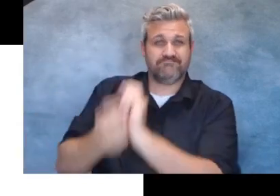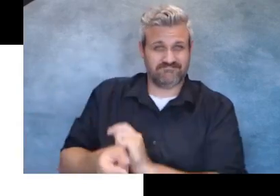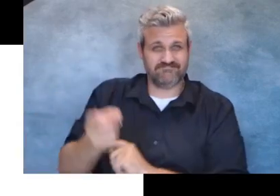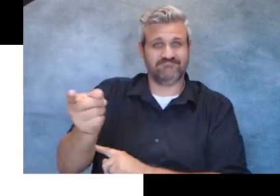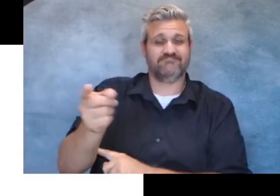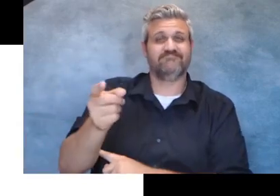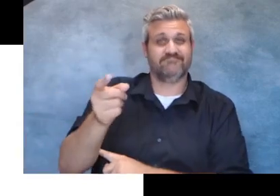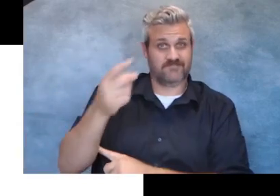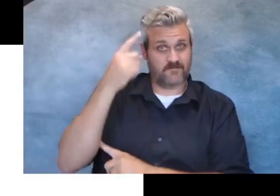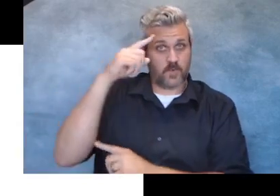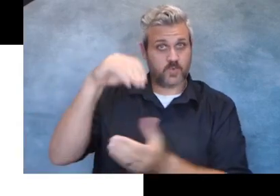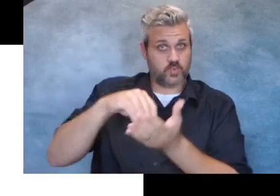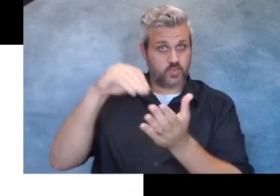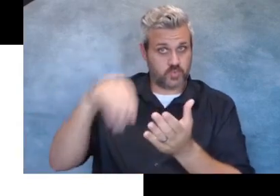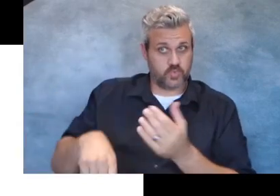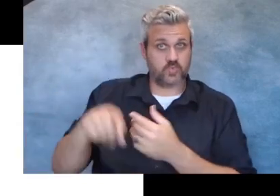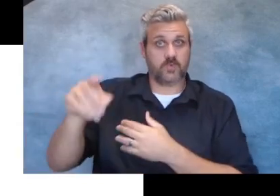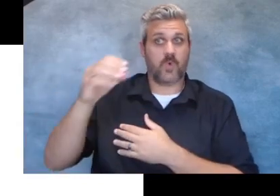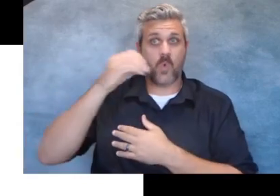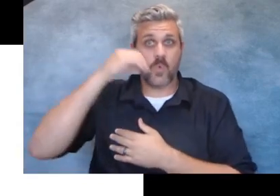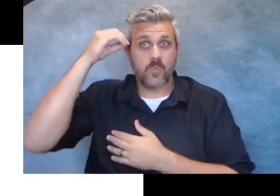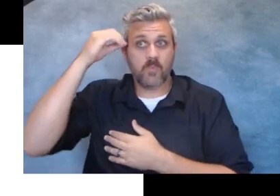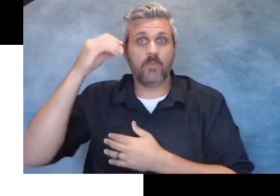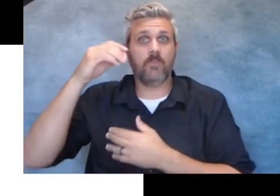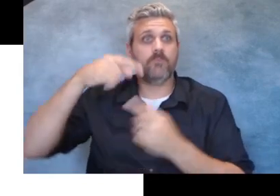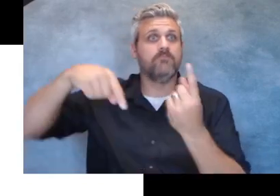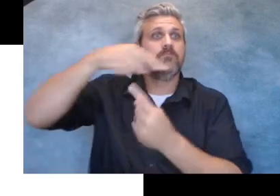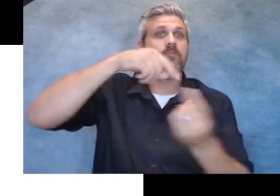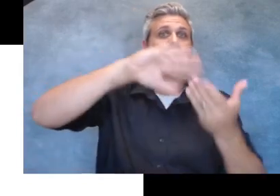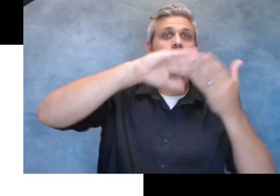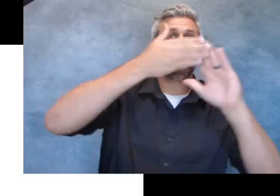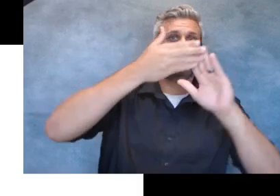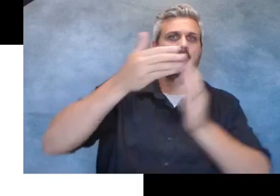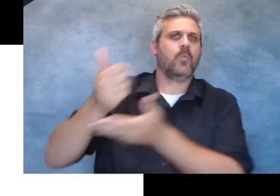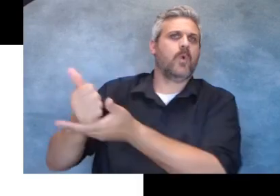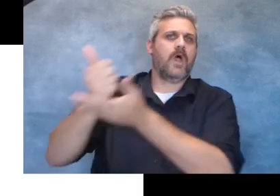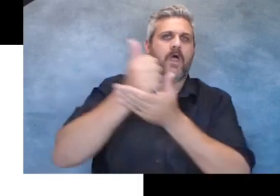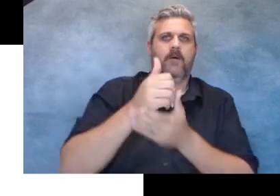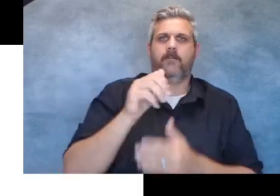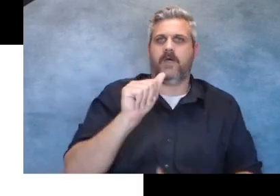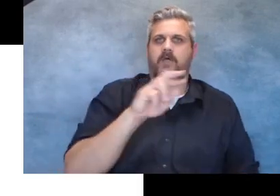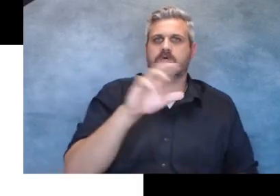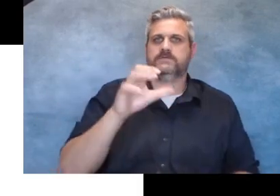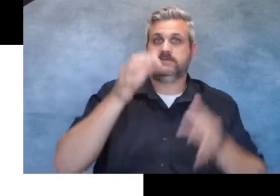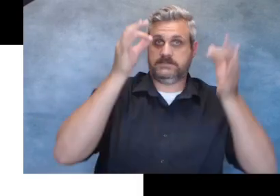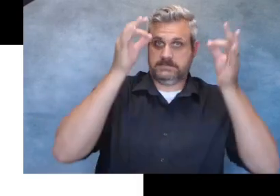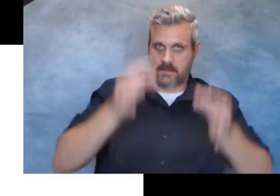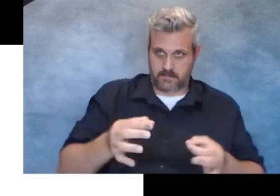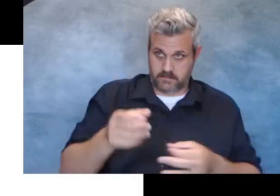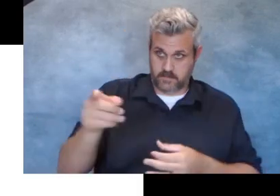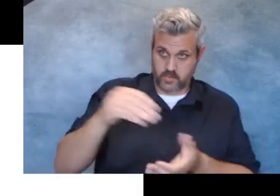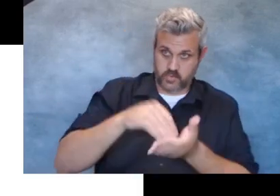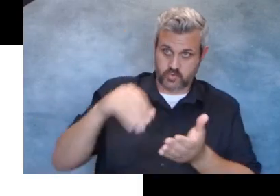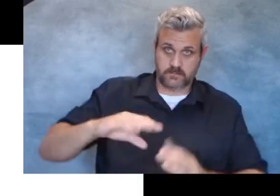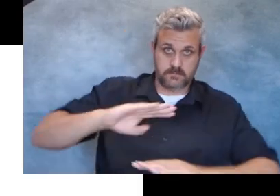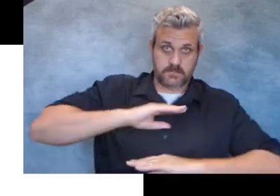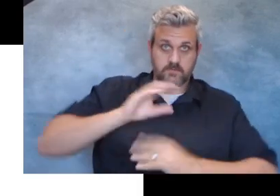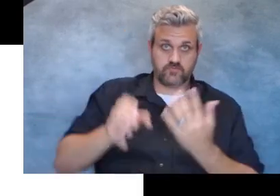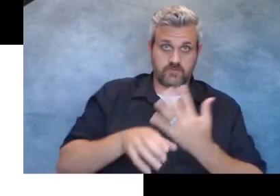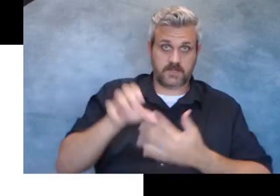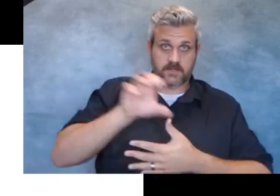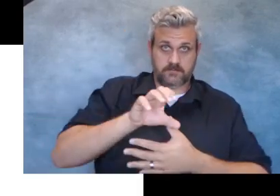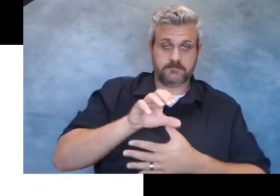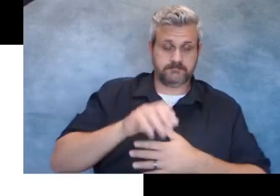you must make for the student in the home and community settings will help the ARC in determining if the student meets this